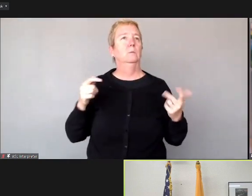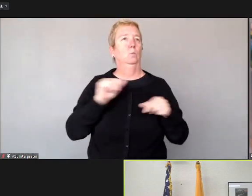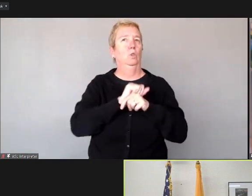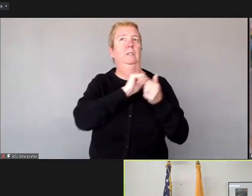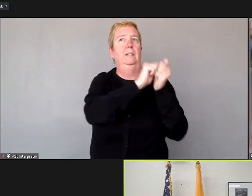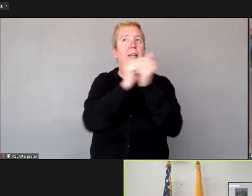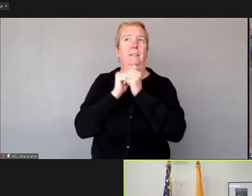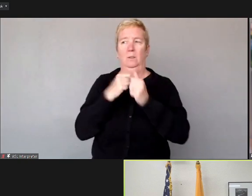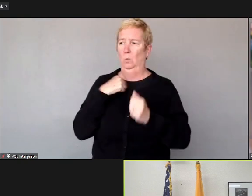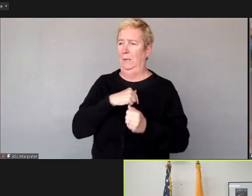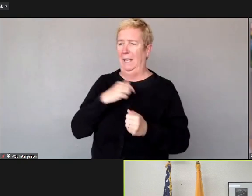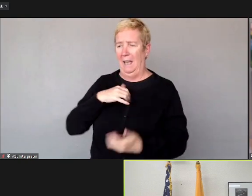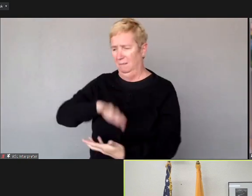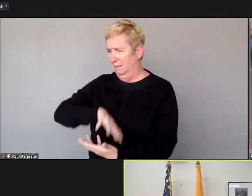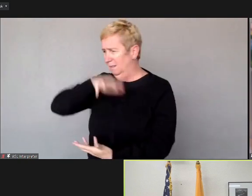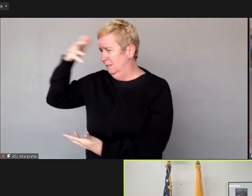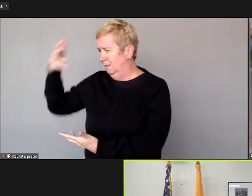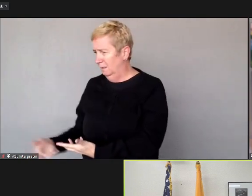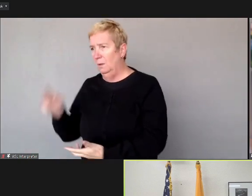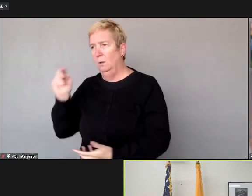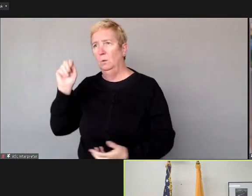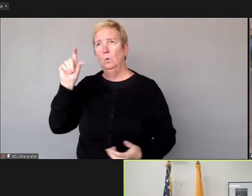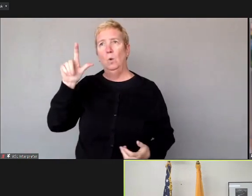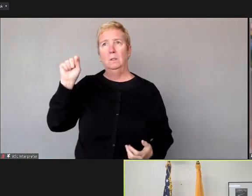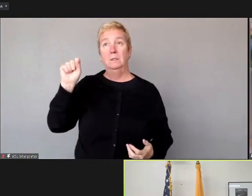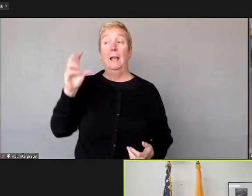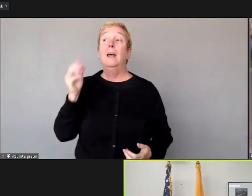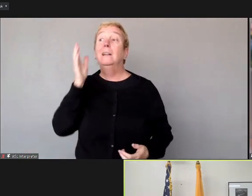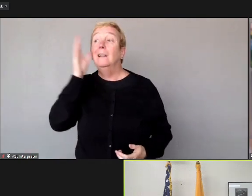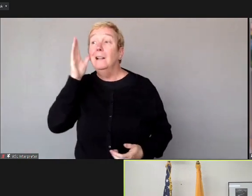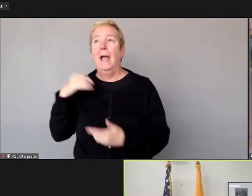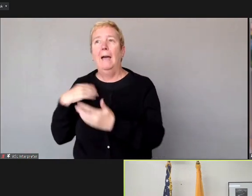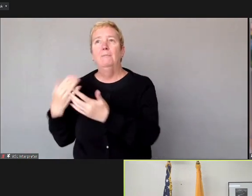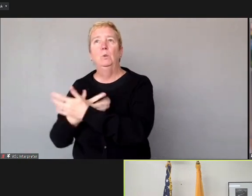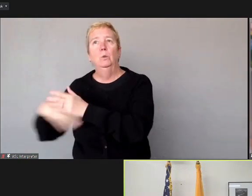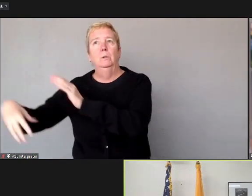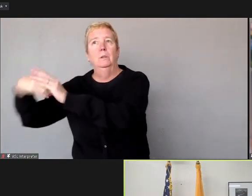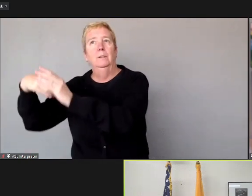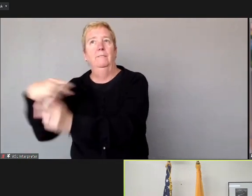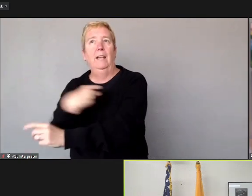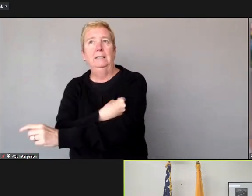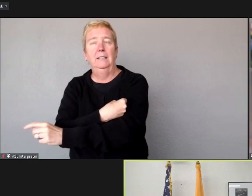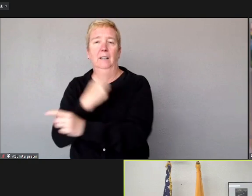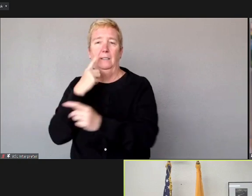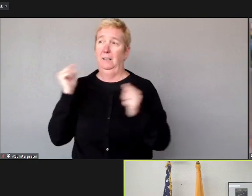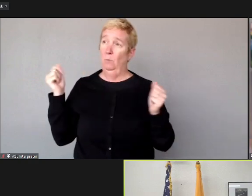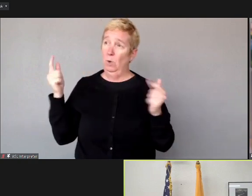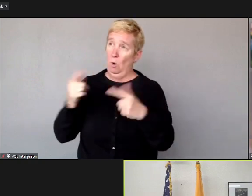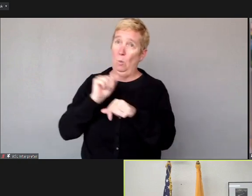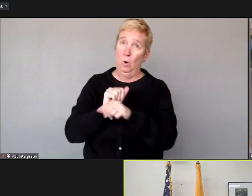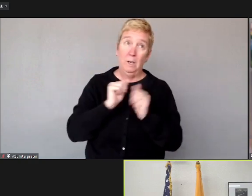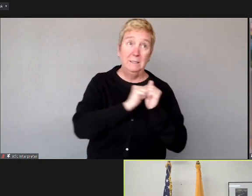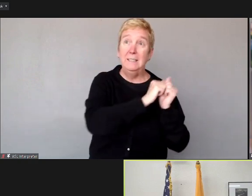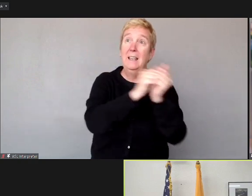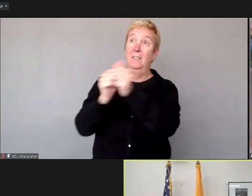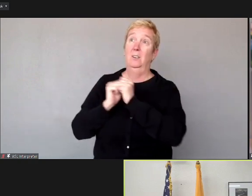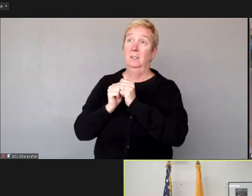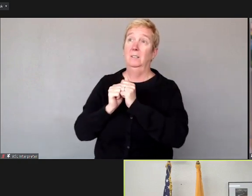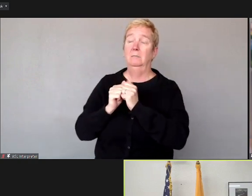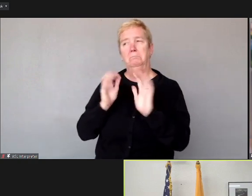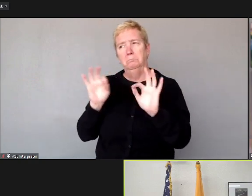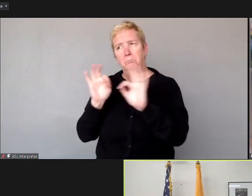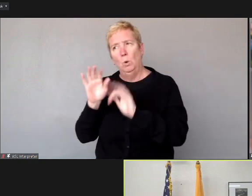and potentially a new and updated vaccine, I think the more that we all pitch in whatever ways we feel comfortable with and fit